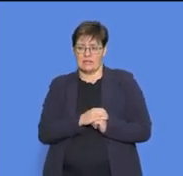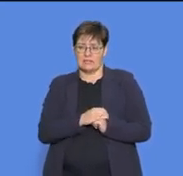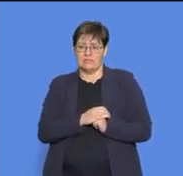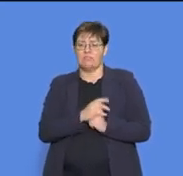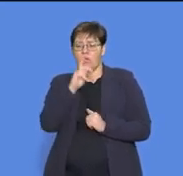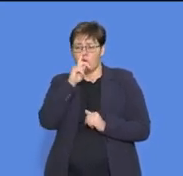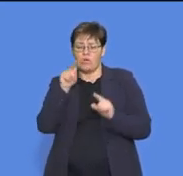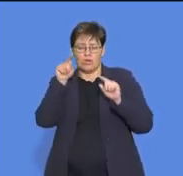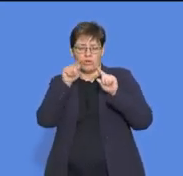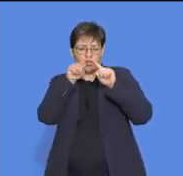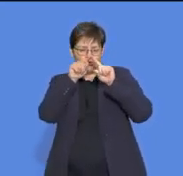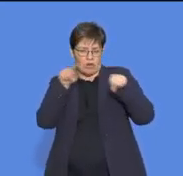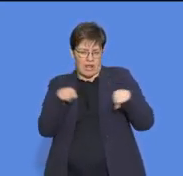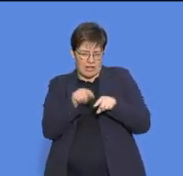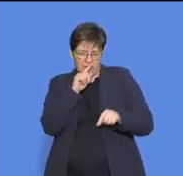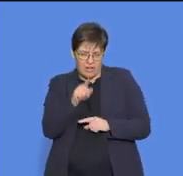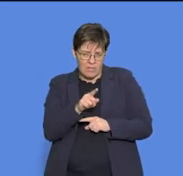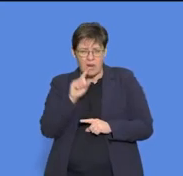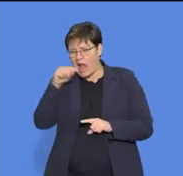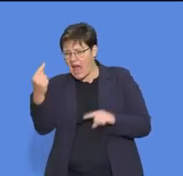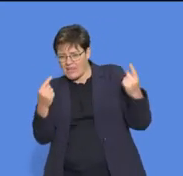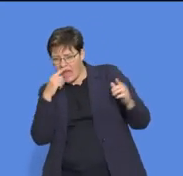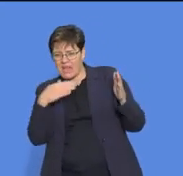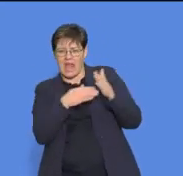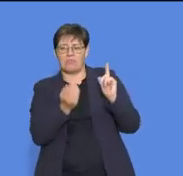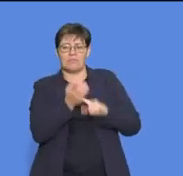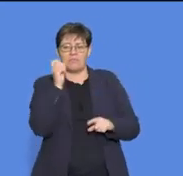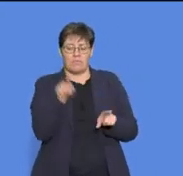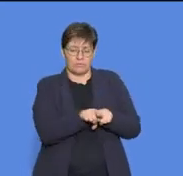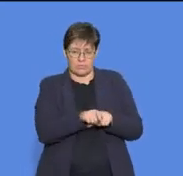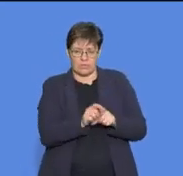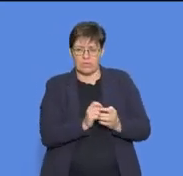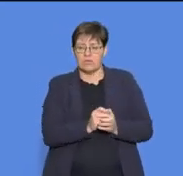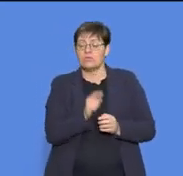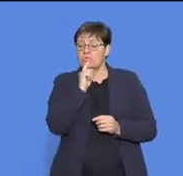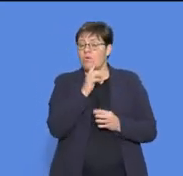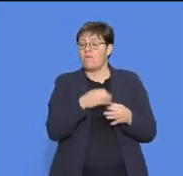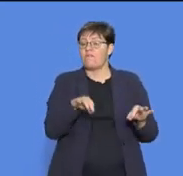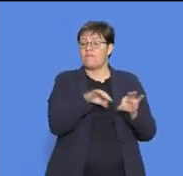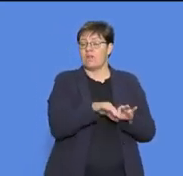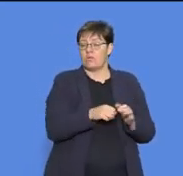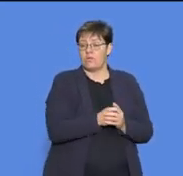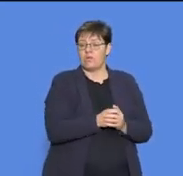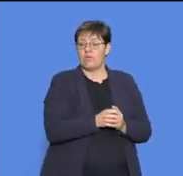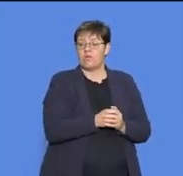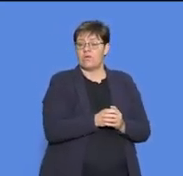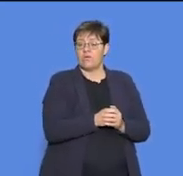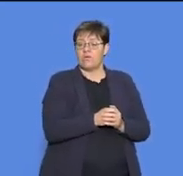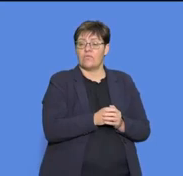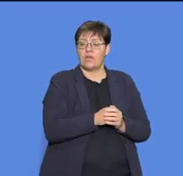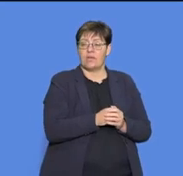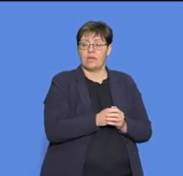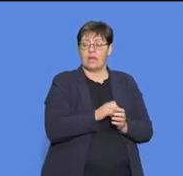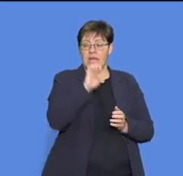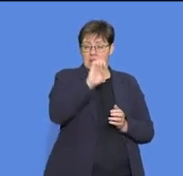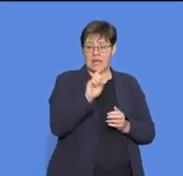So we're probably going to look at BE in one of the triangles, but we need to find some other angles. We can also find the value